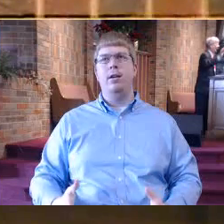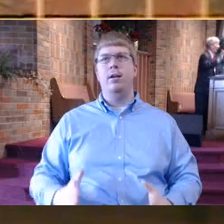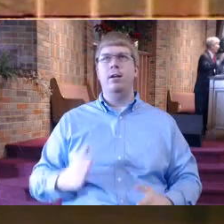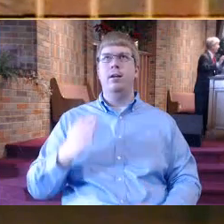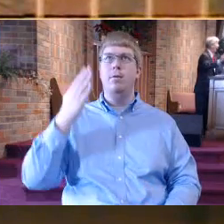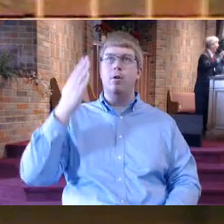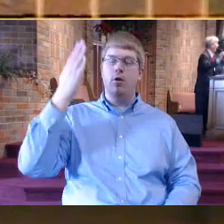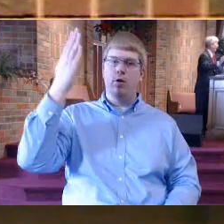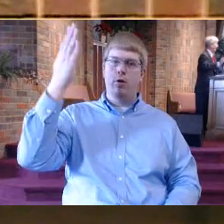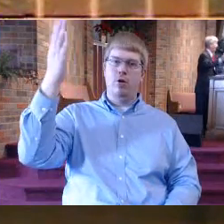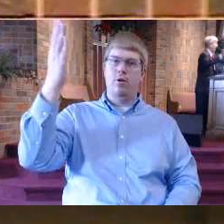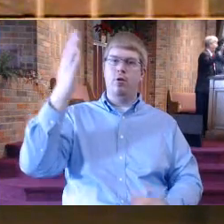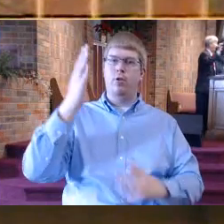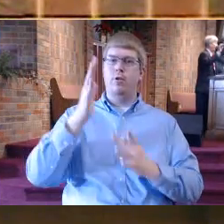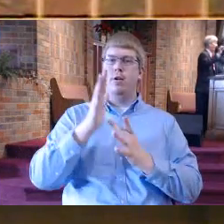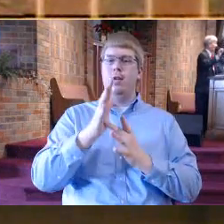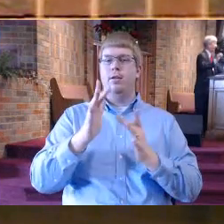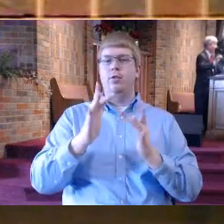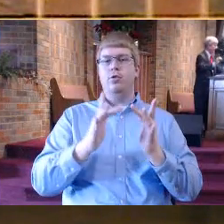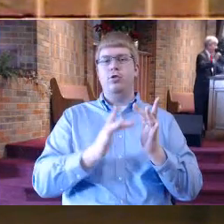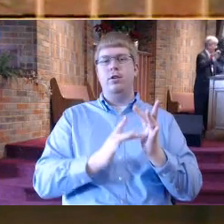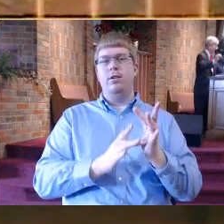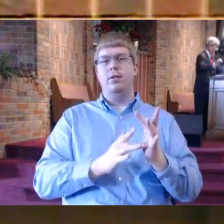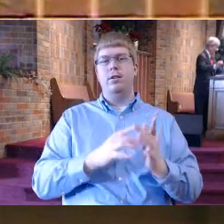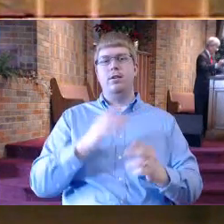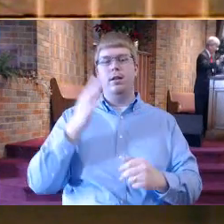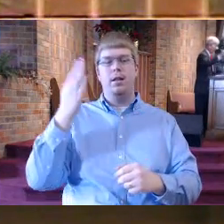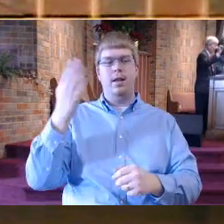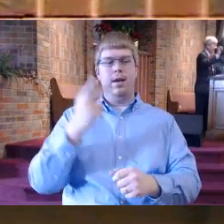into the fold of my Redeemer.